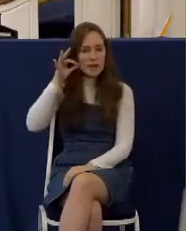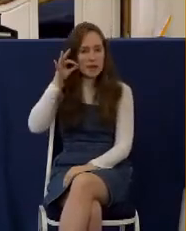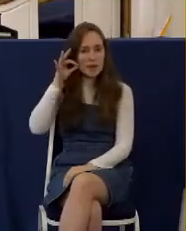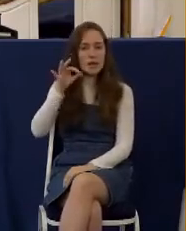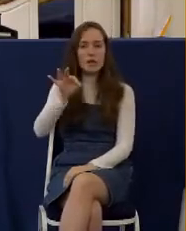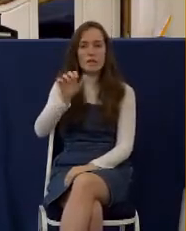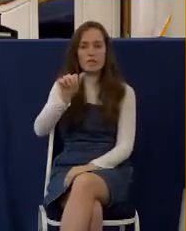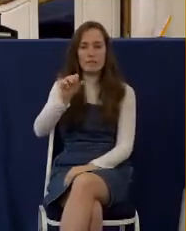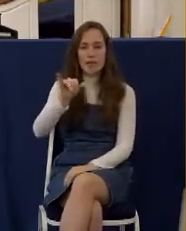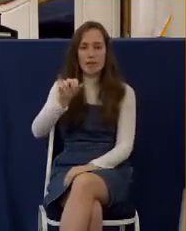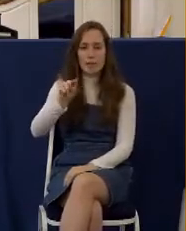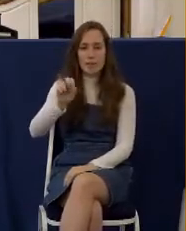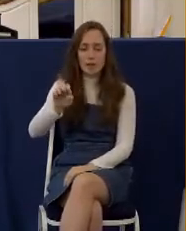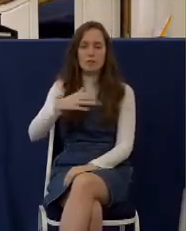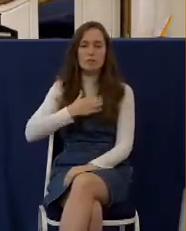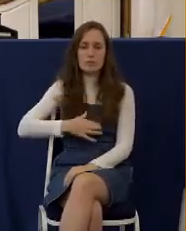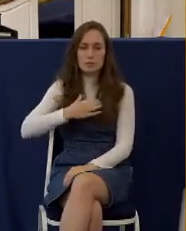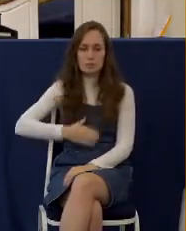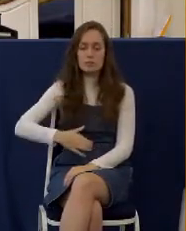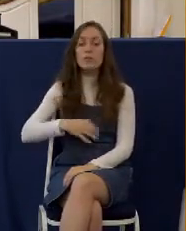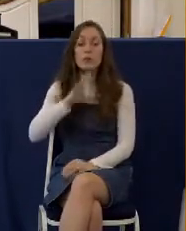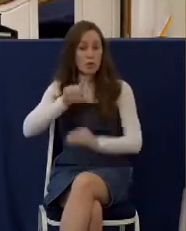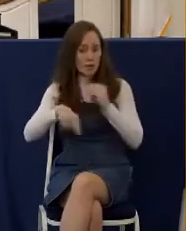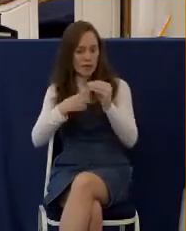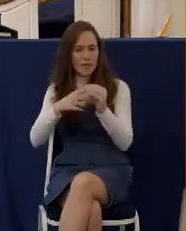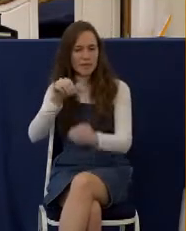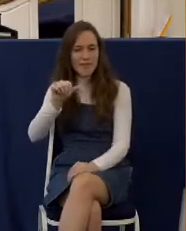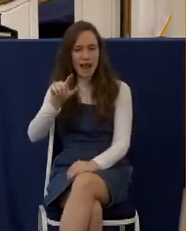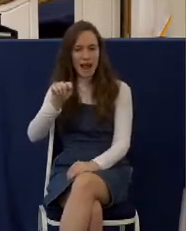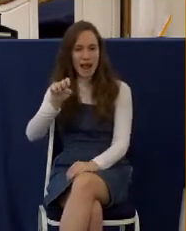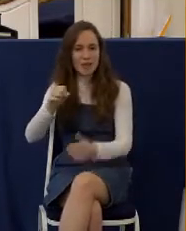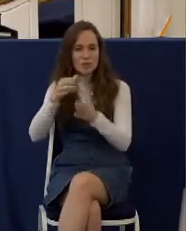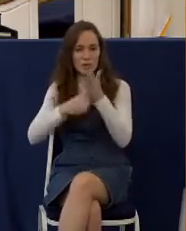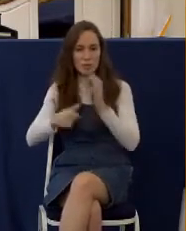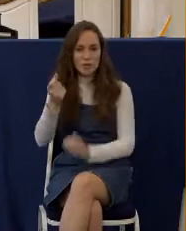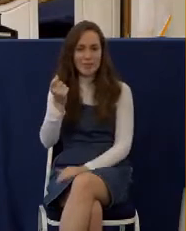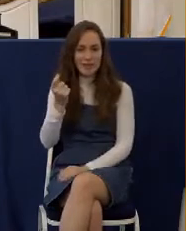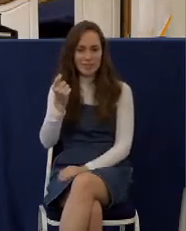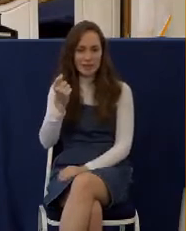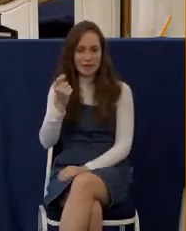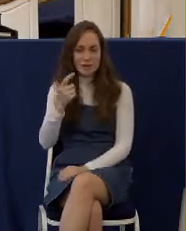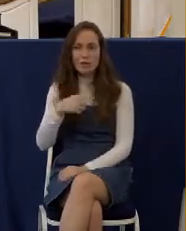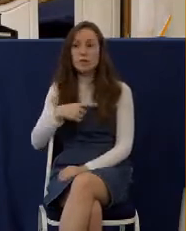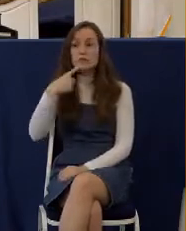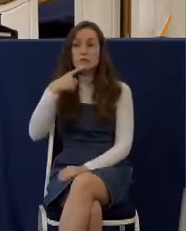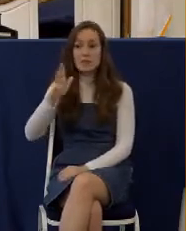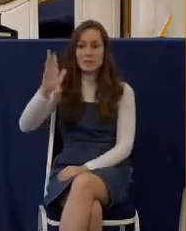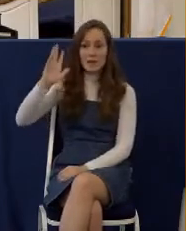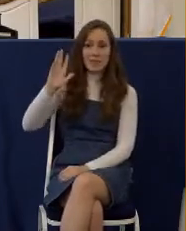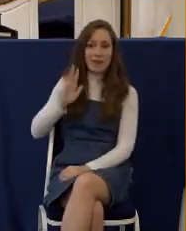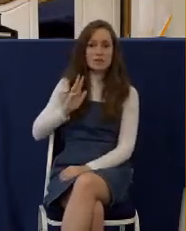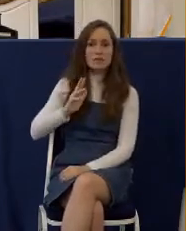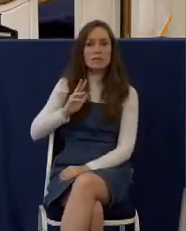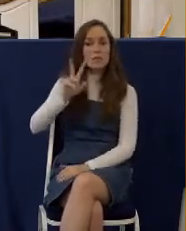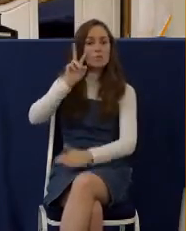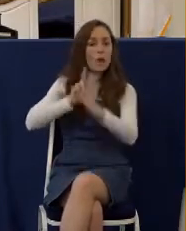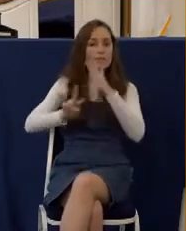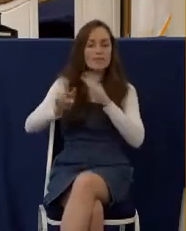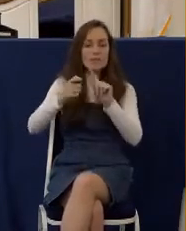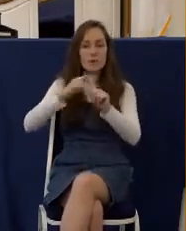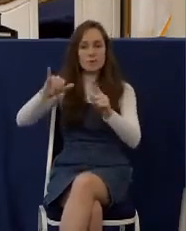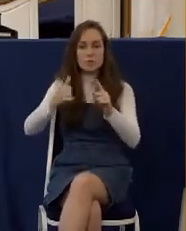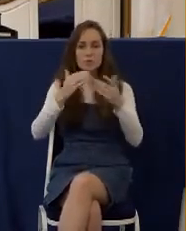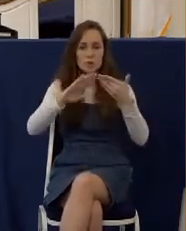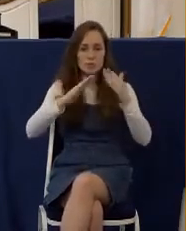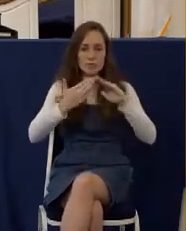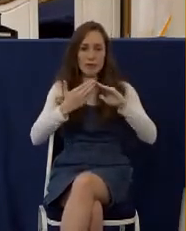Acts chapter 11, verse number 27. It says, "And in these days came prophets from Jerusalem to Antioch, and there stood up